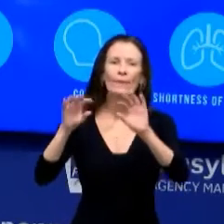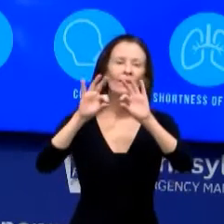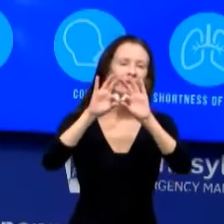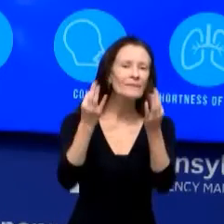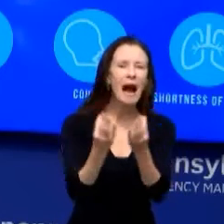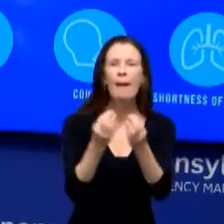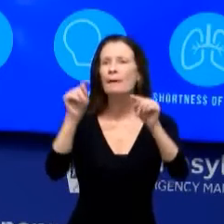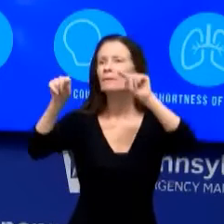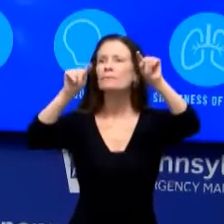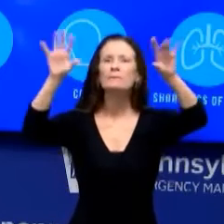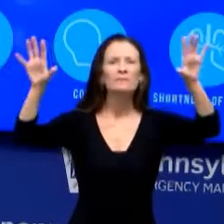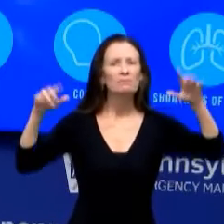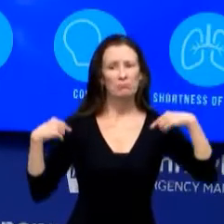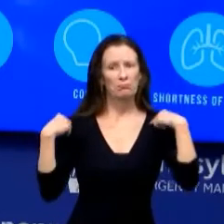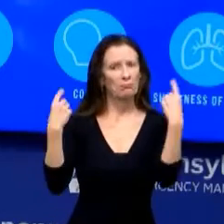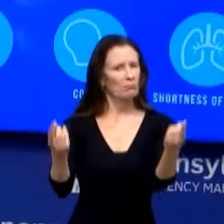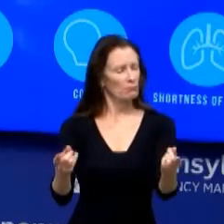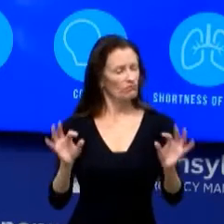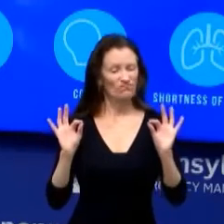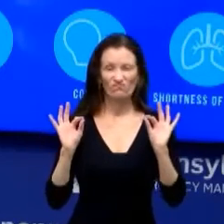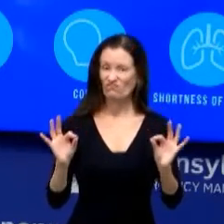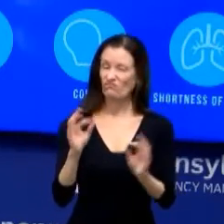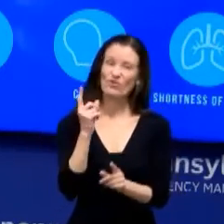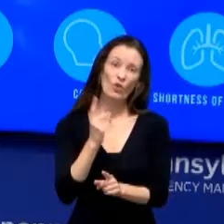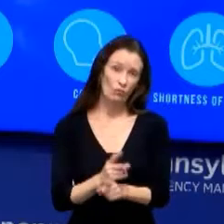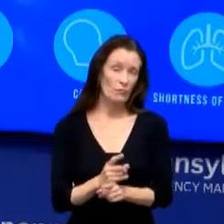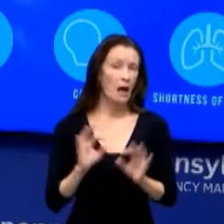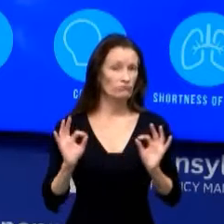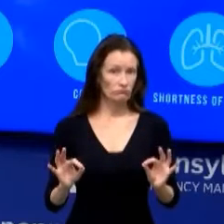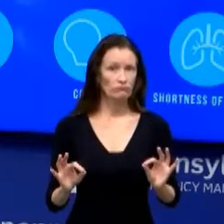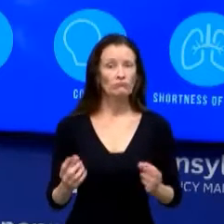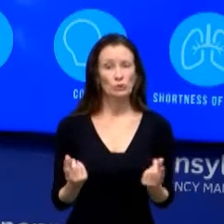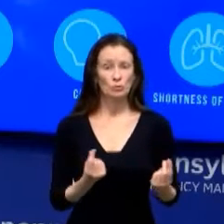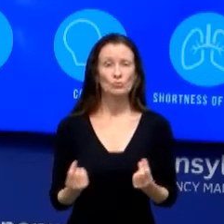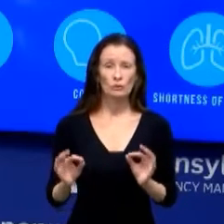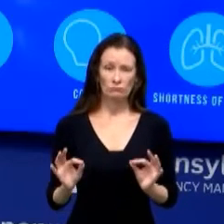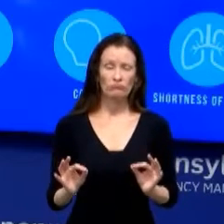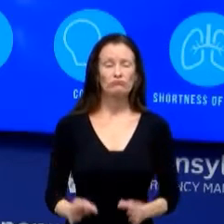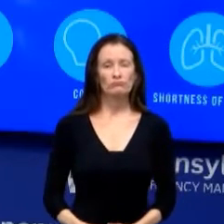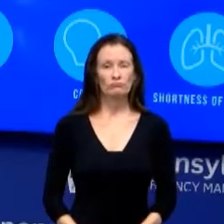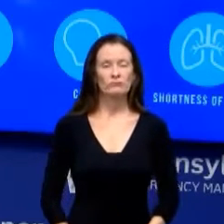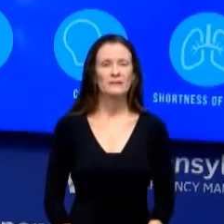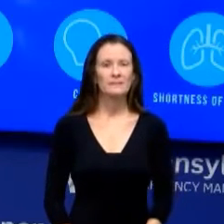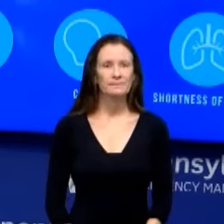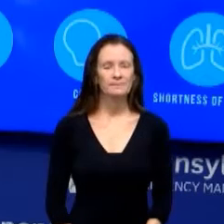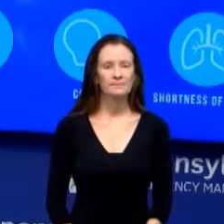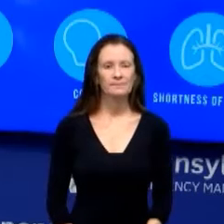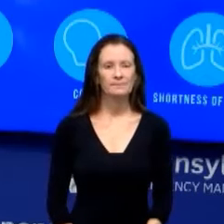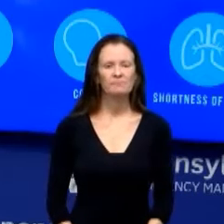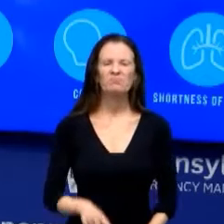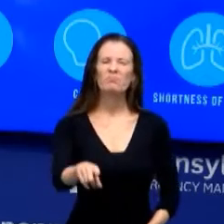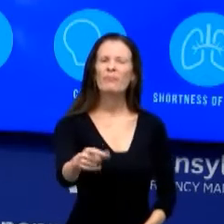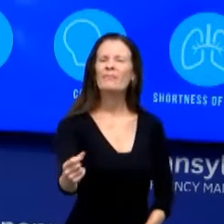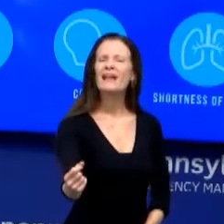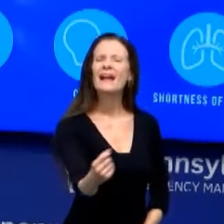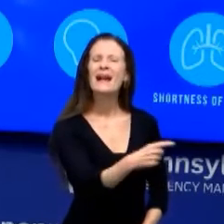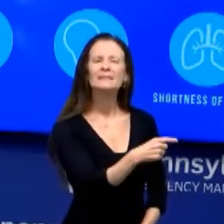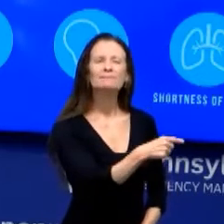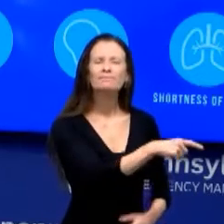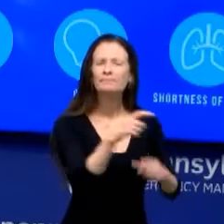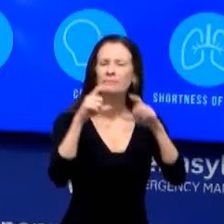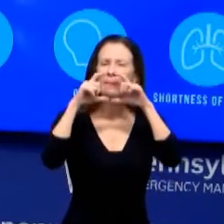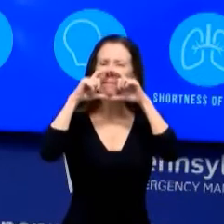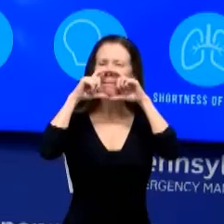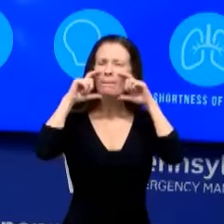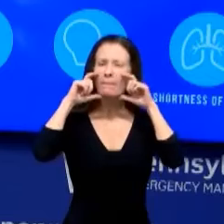question on masks from the Altoona Mirror. Are masks for the public primarily meant to keep us from shedding virus material onto surfaces, as